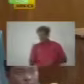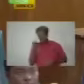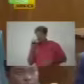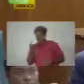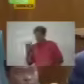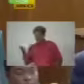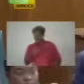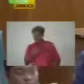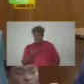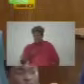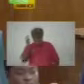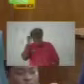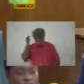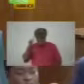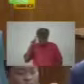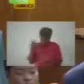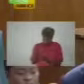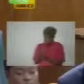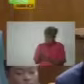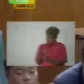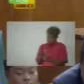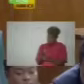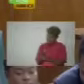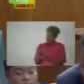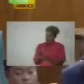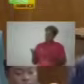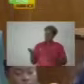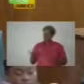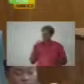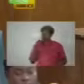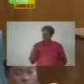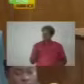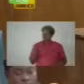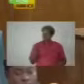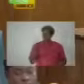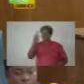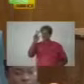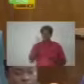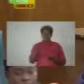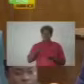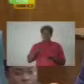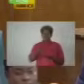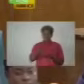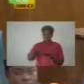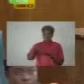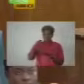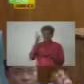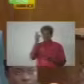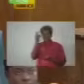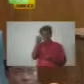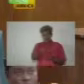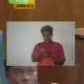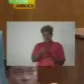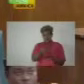is, Senator Bunting, that you believe the appropriate plate of food should have 3 dumplings, and you have seen